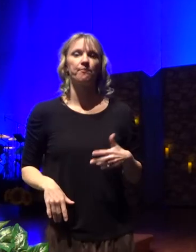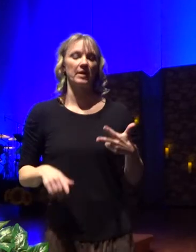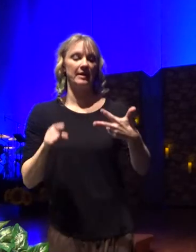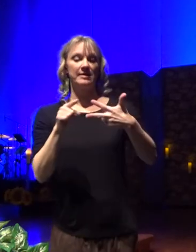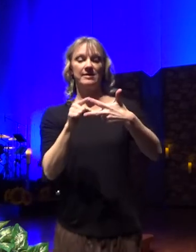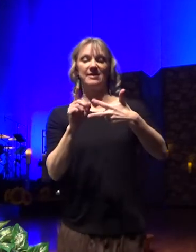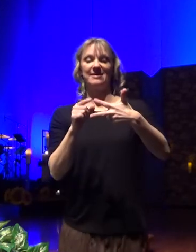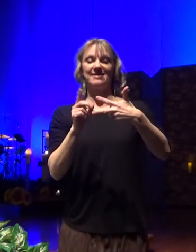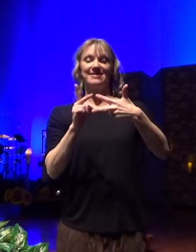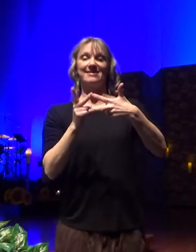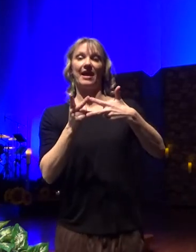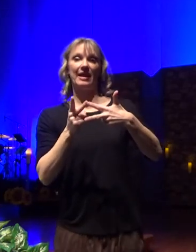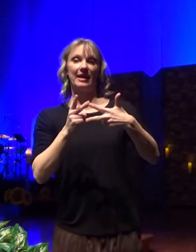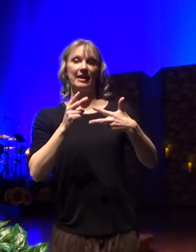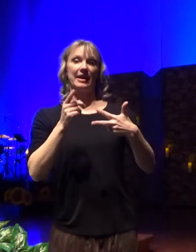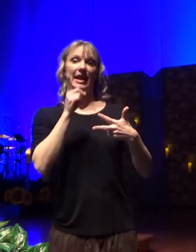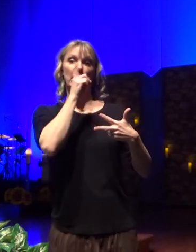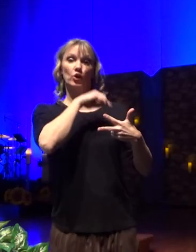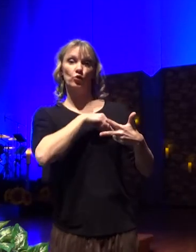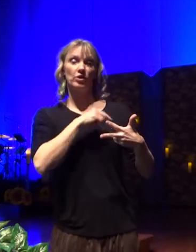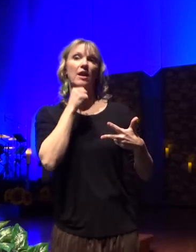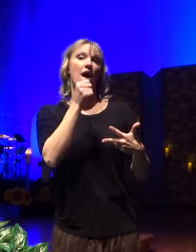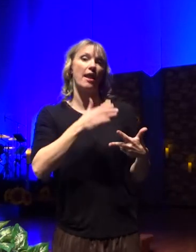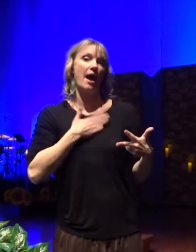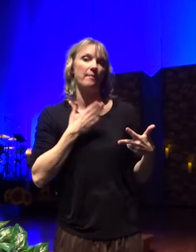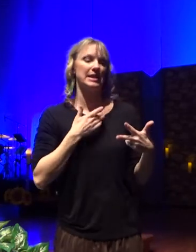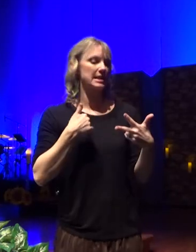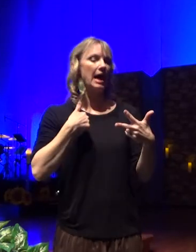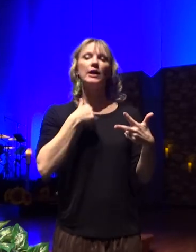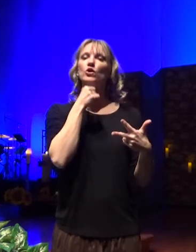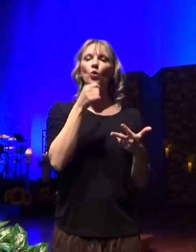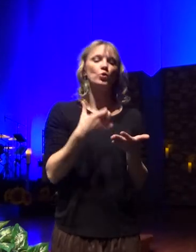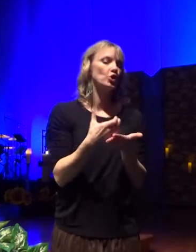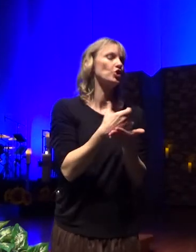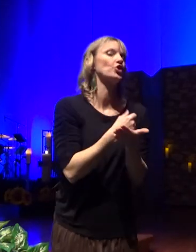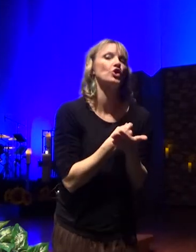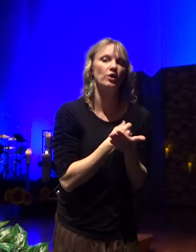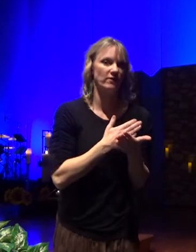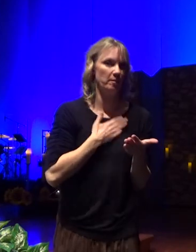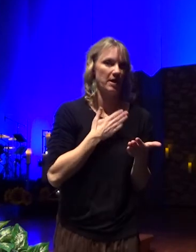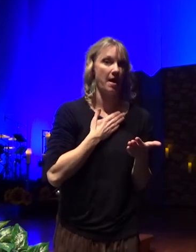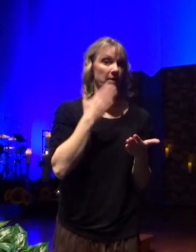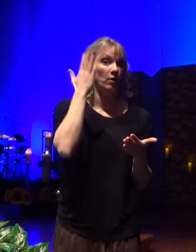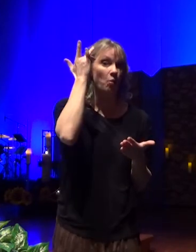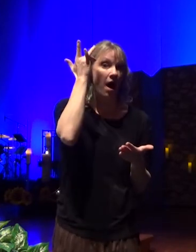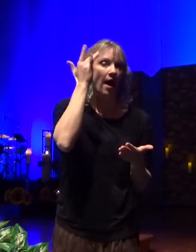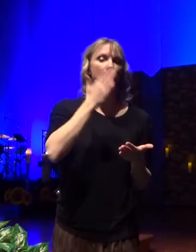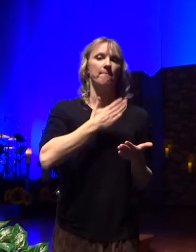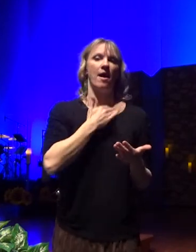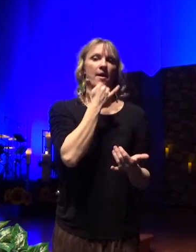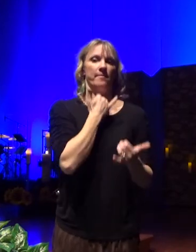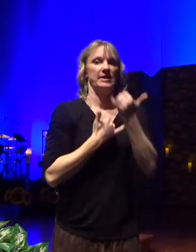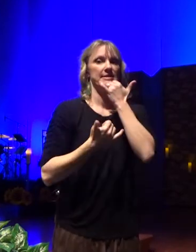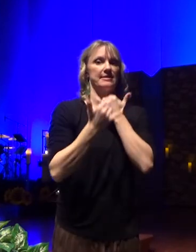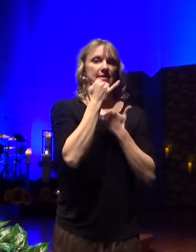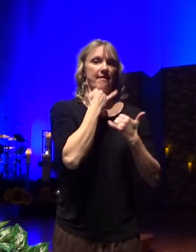A second illusion of unhappiness is that I don't deserve to be happy because of the mistakes I've